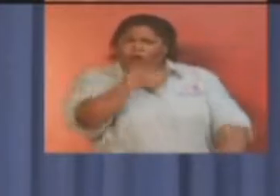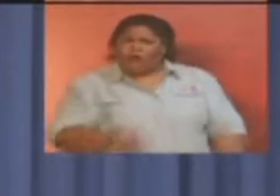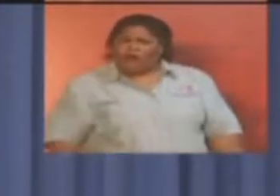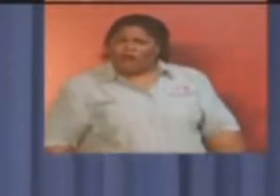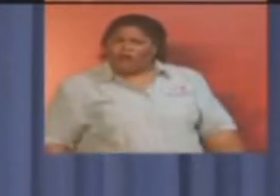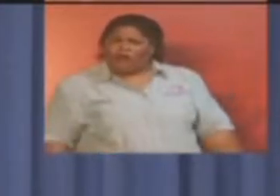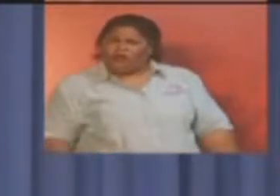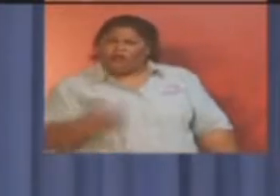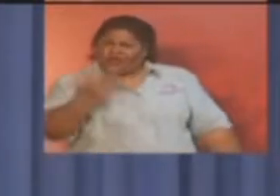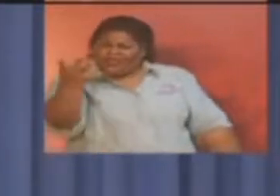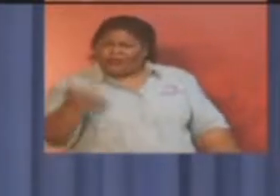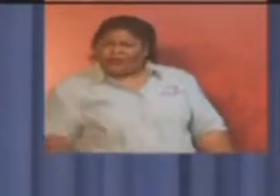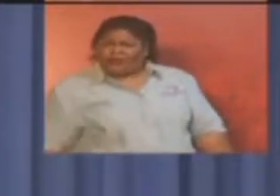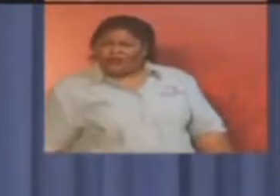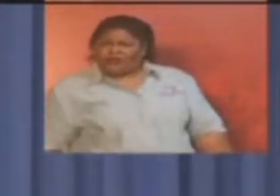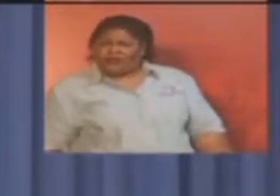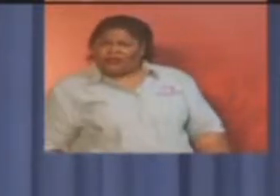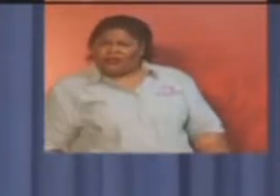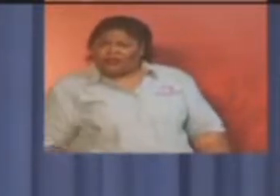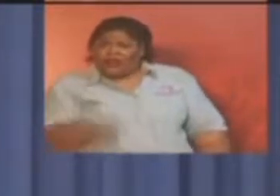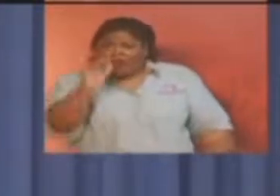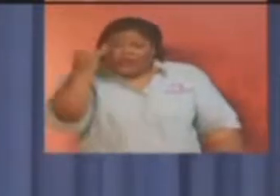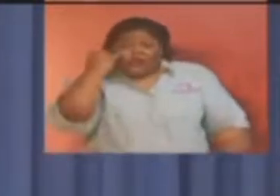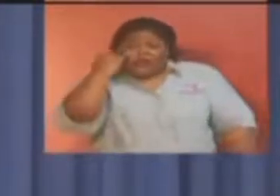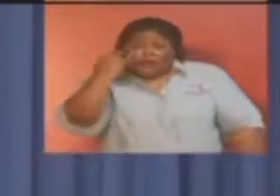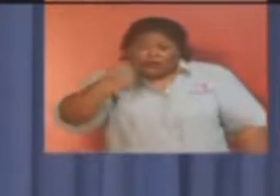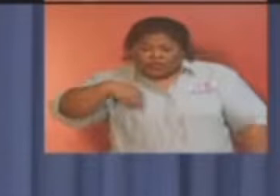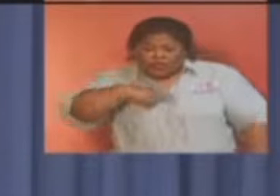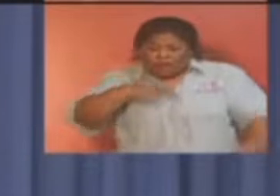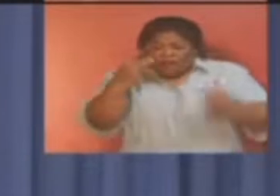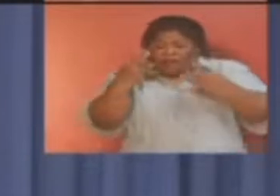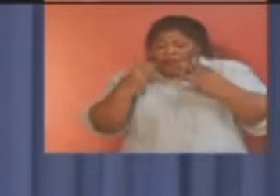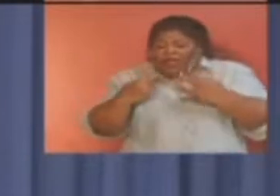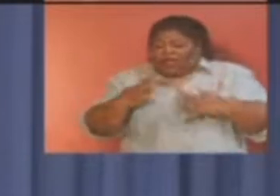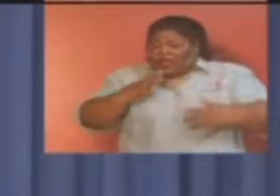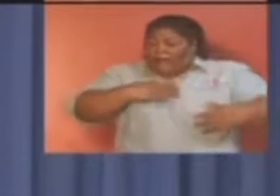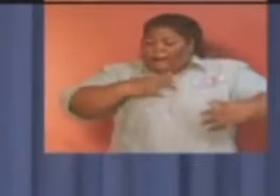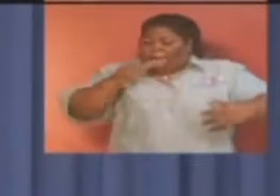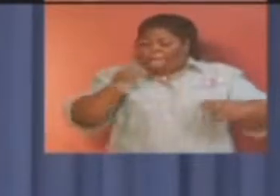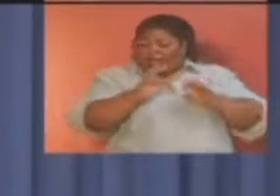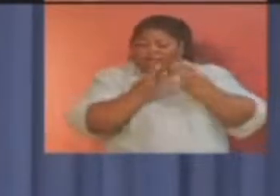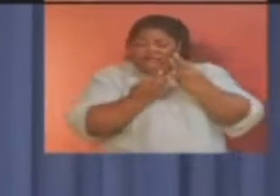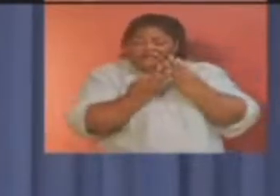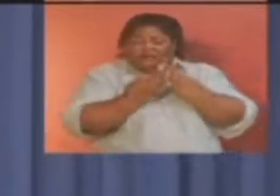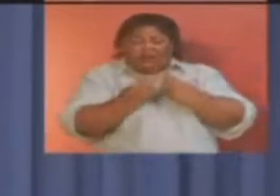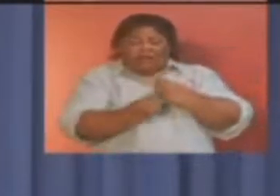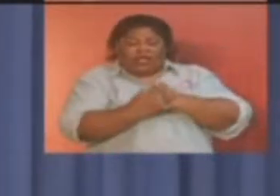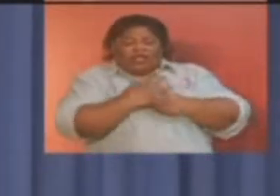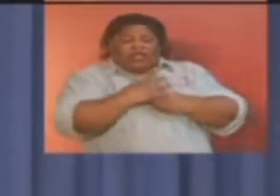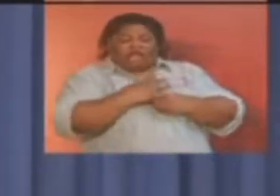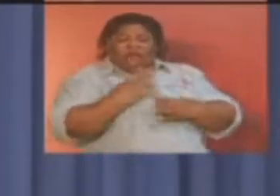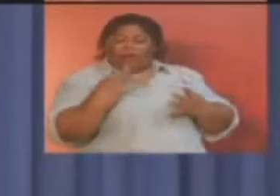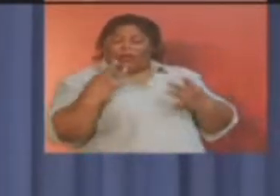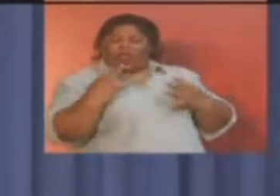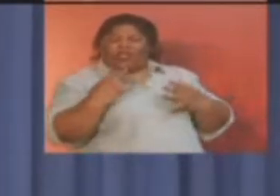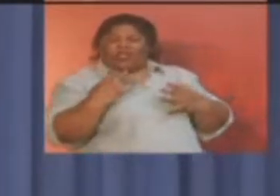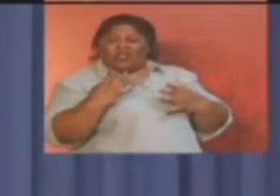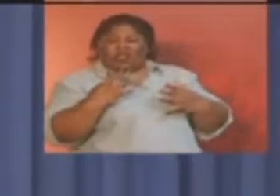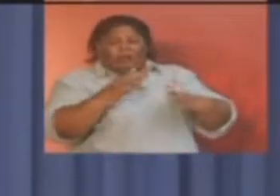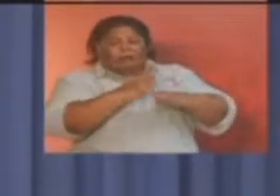And if we have to wait until it happens to us to respond, to protect us, well, then all would be